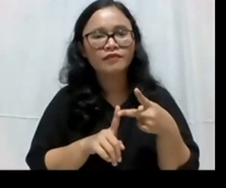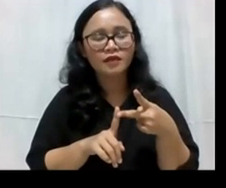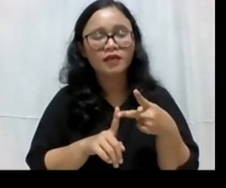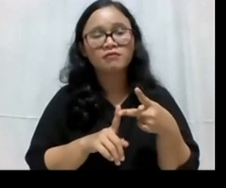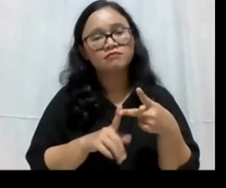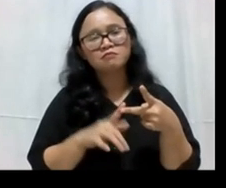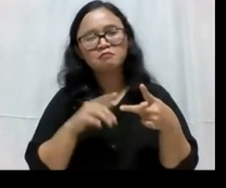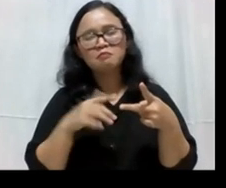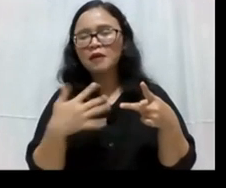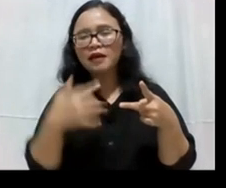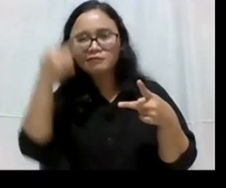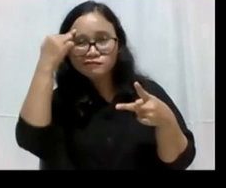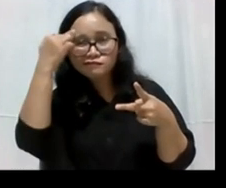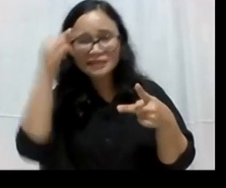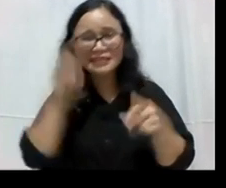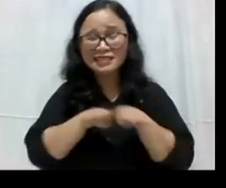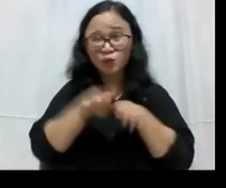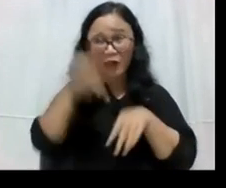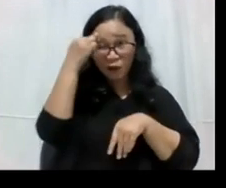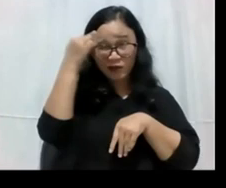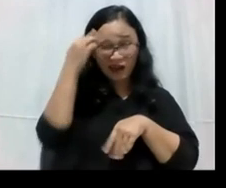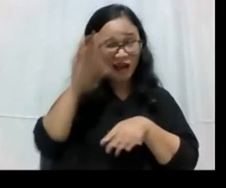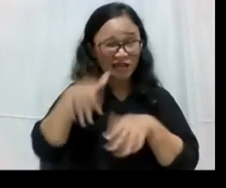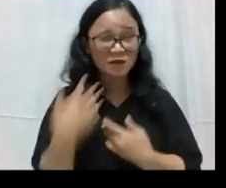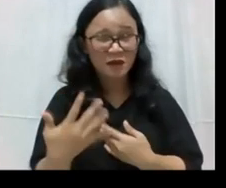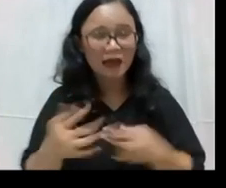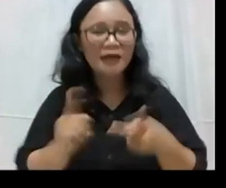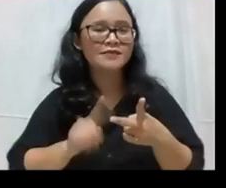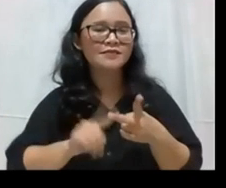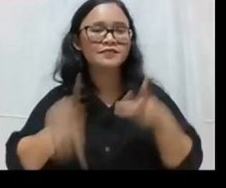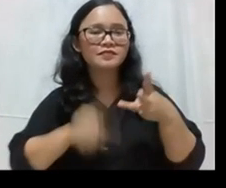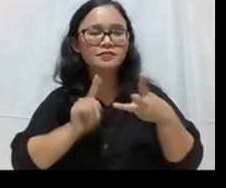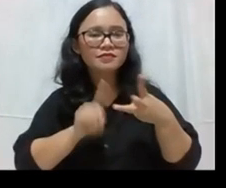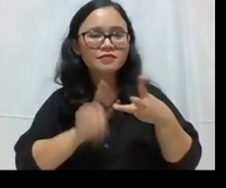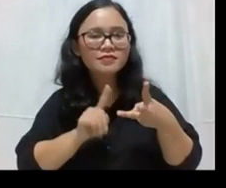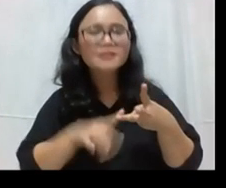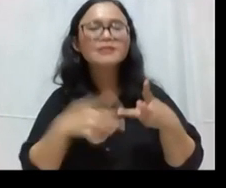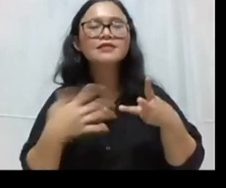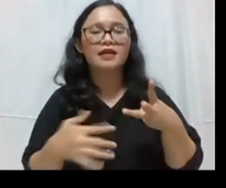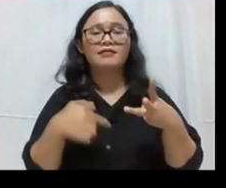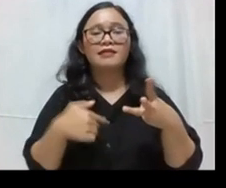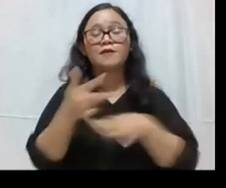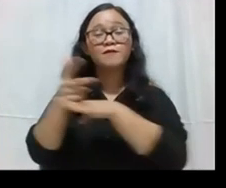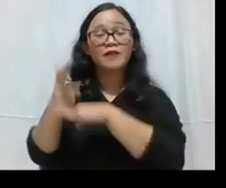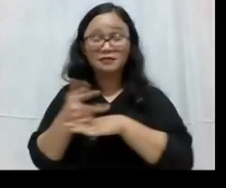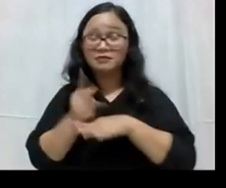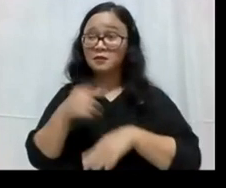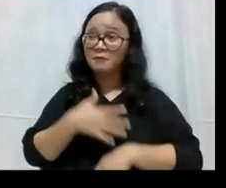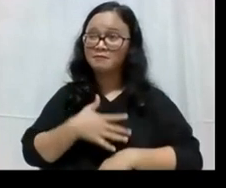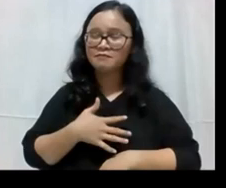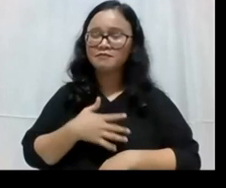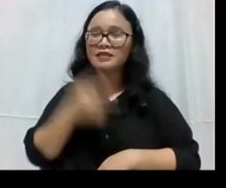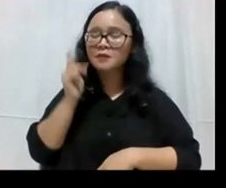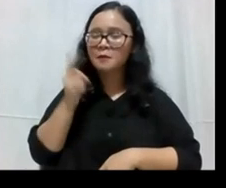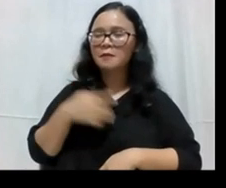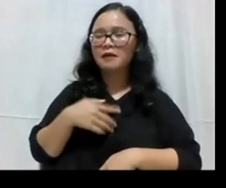how? And was it difficult getting release from the patients, or consent from the